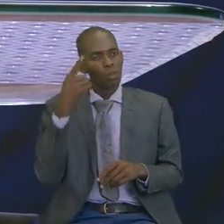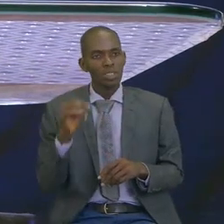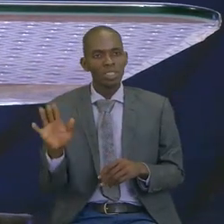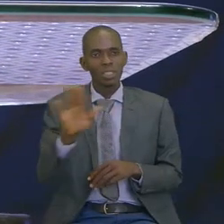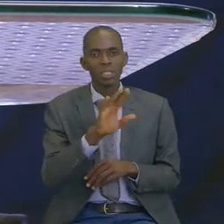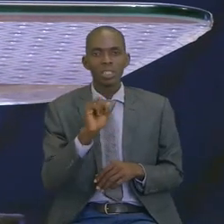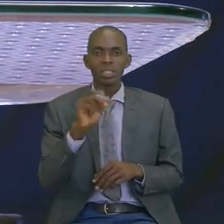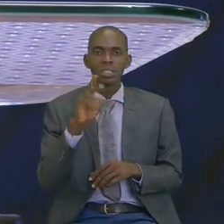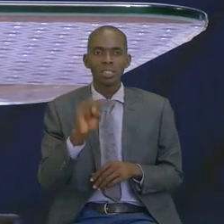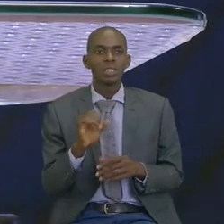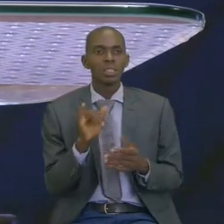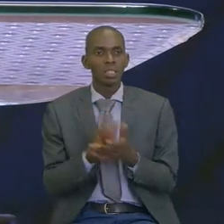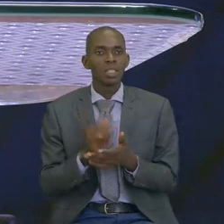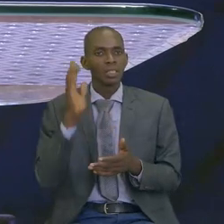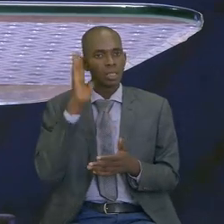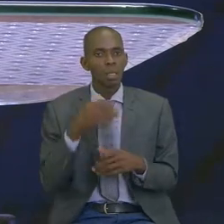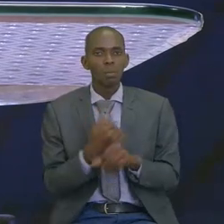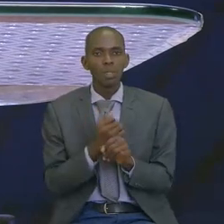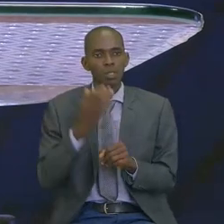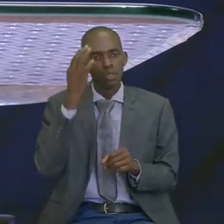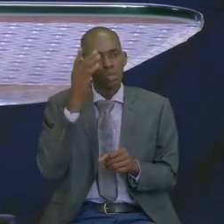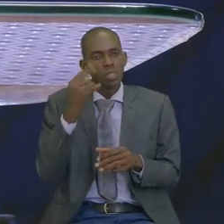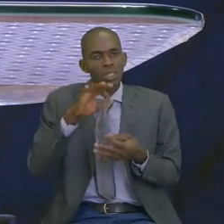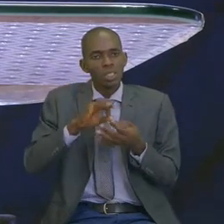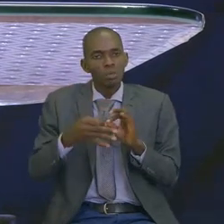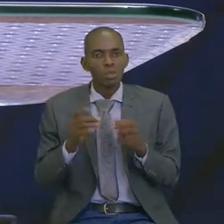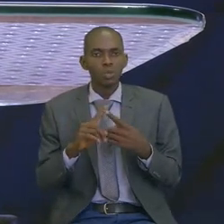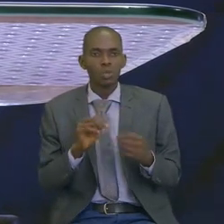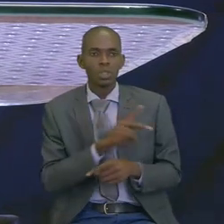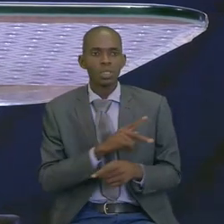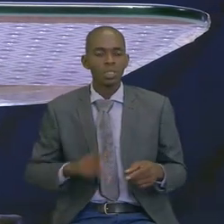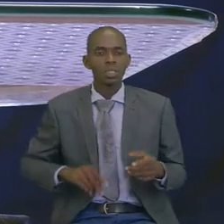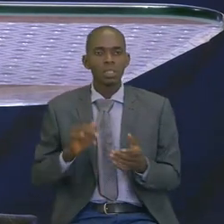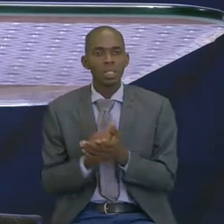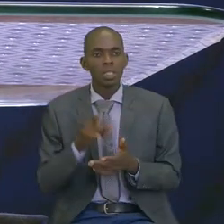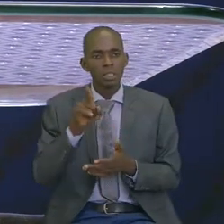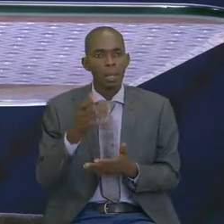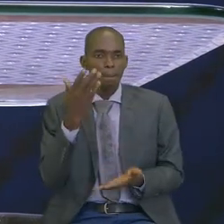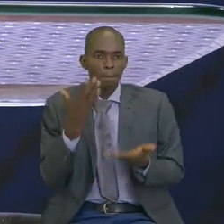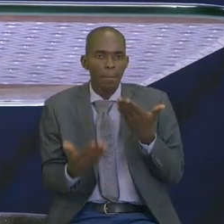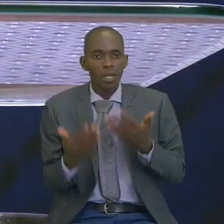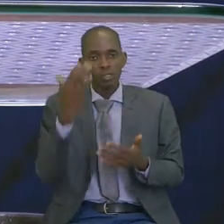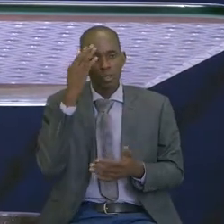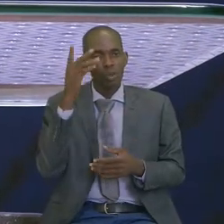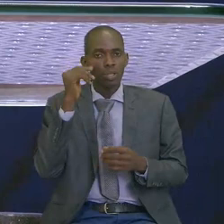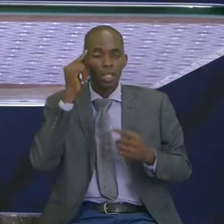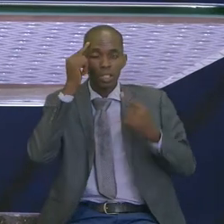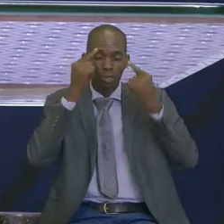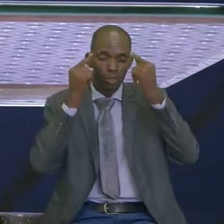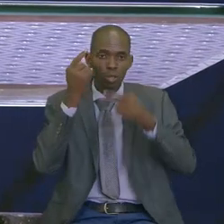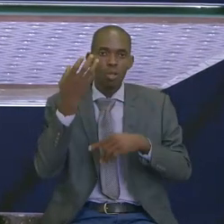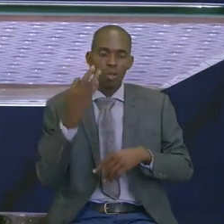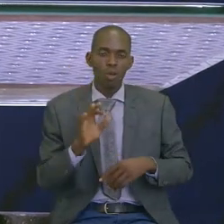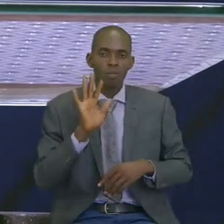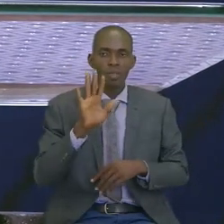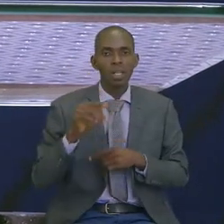the interpretation to the king, and that thou mightest know the thoughts of thine